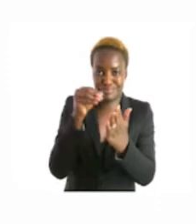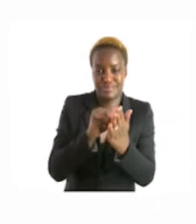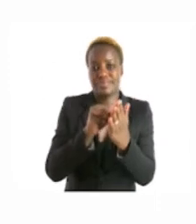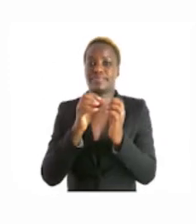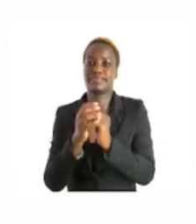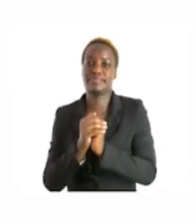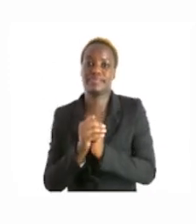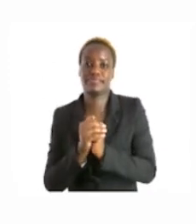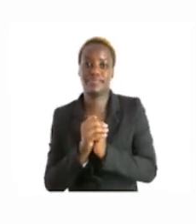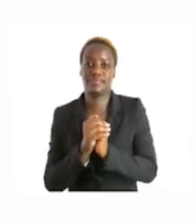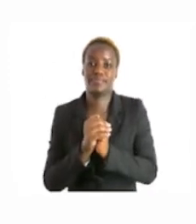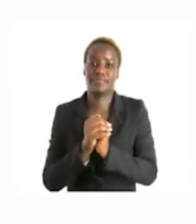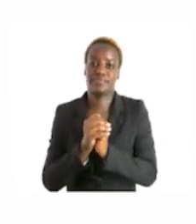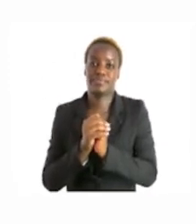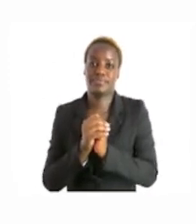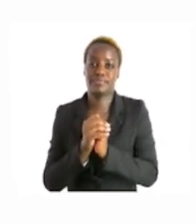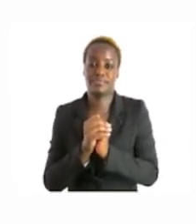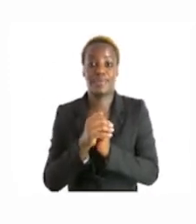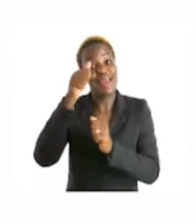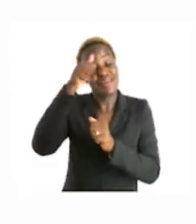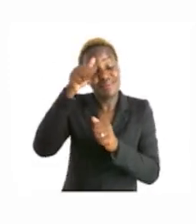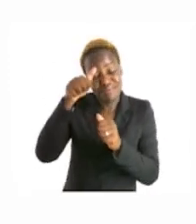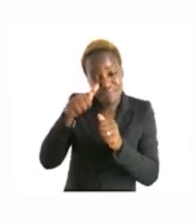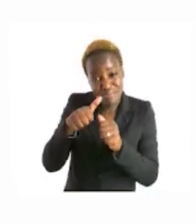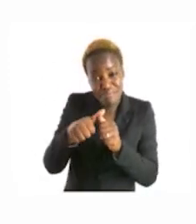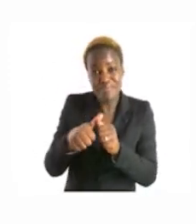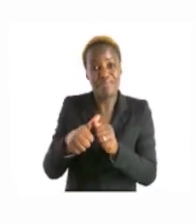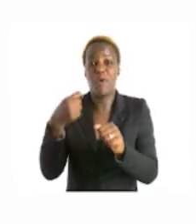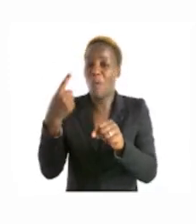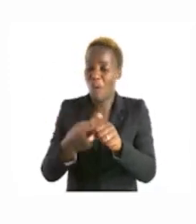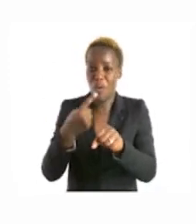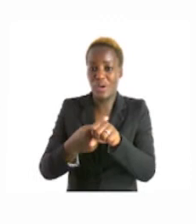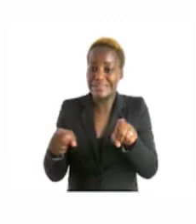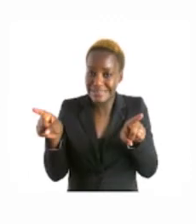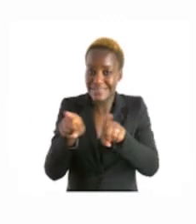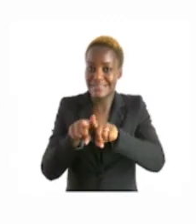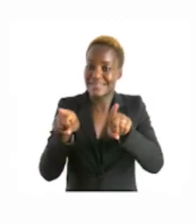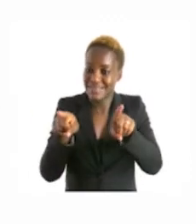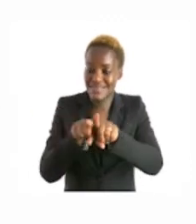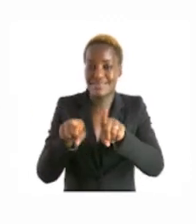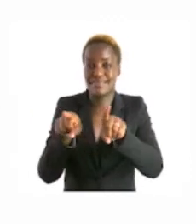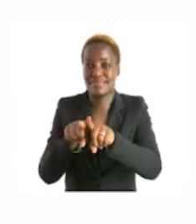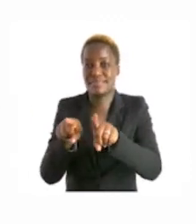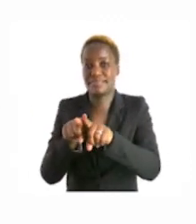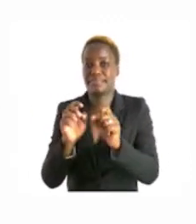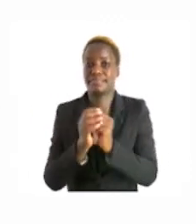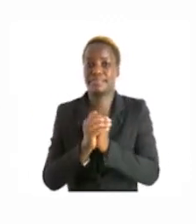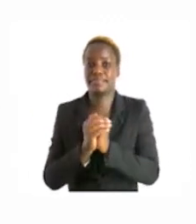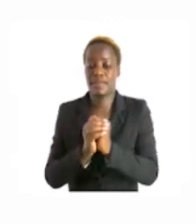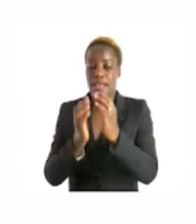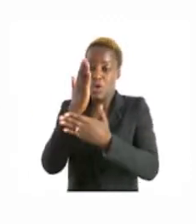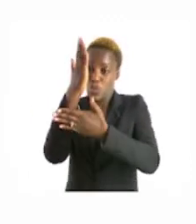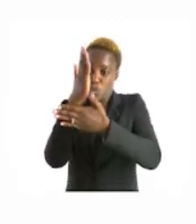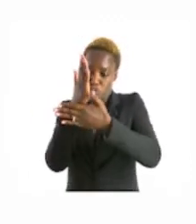are same. It should be the same. And then we have the right angles. Remember, if you have to write the line or